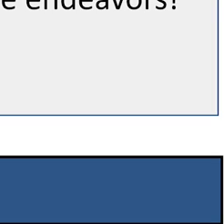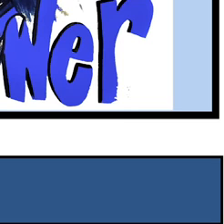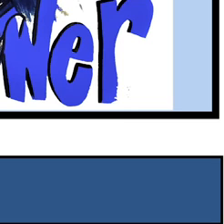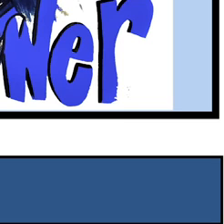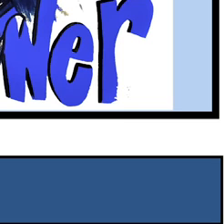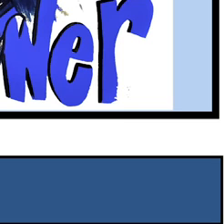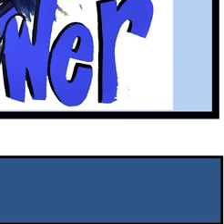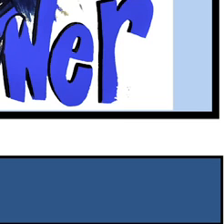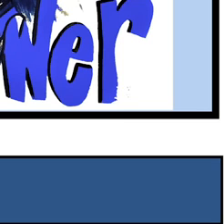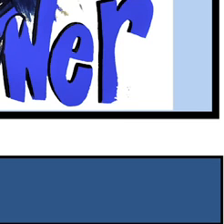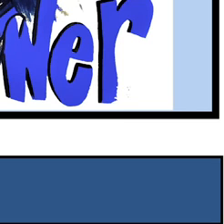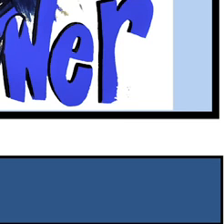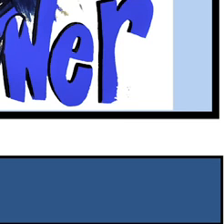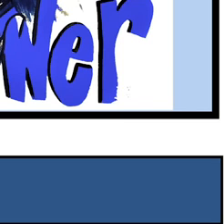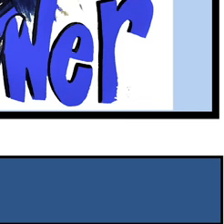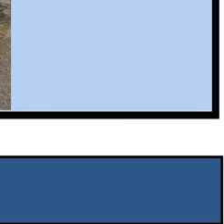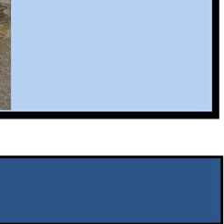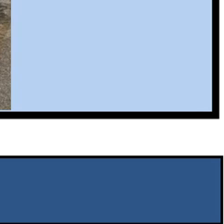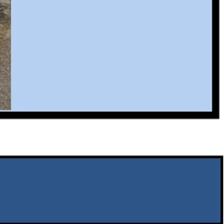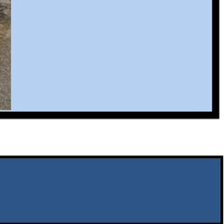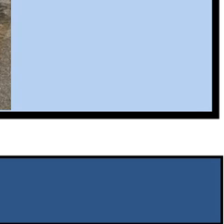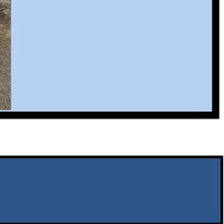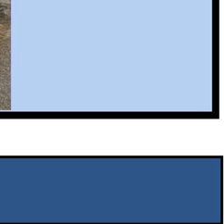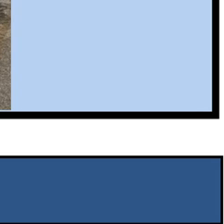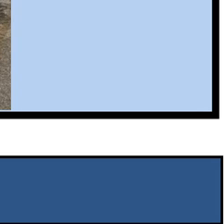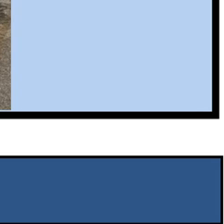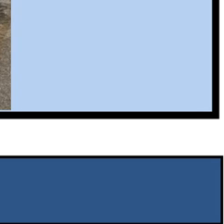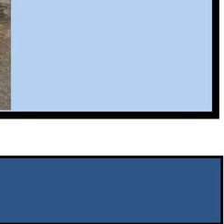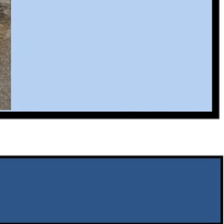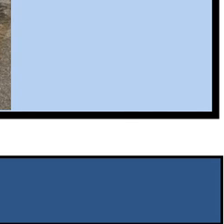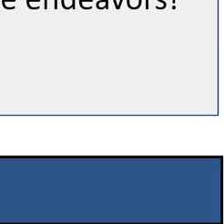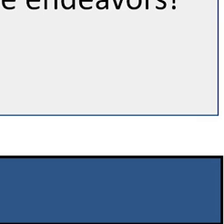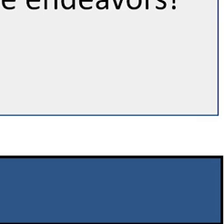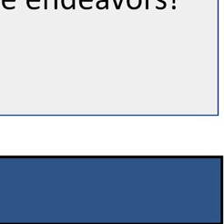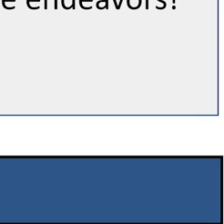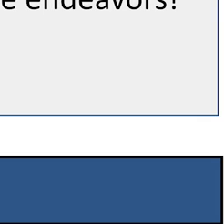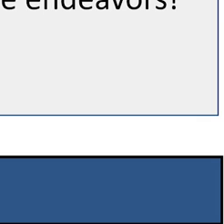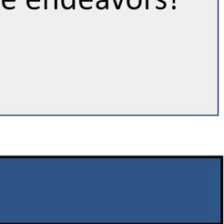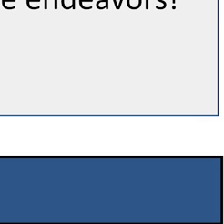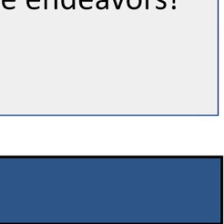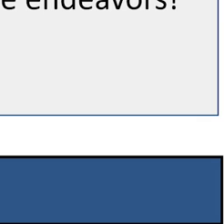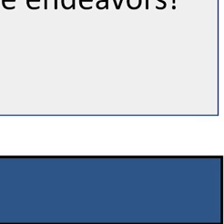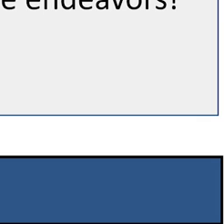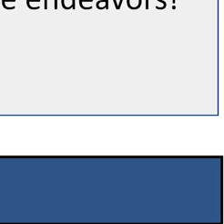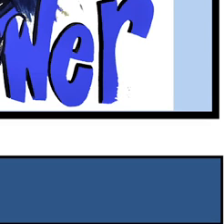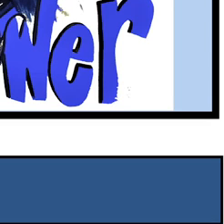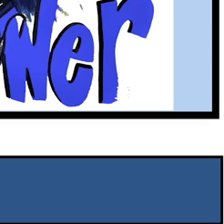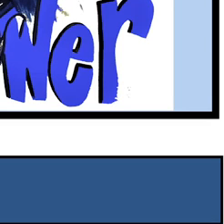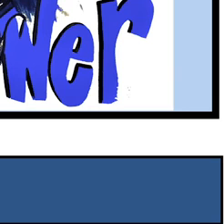Halberg. Torin Hess. Peyton Howe. Sierra